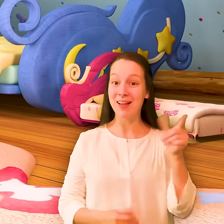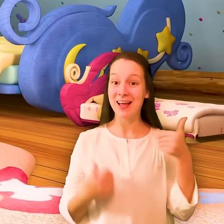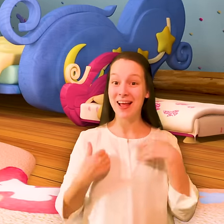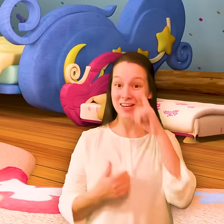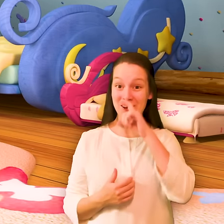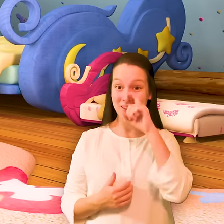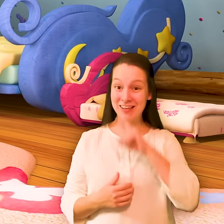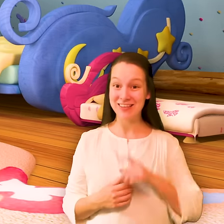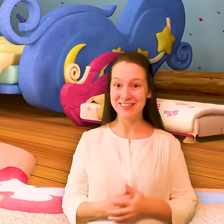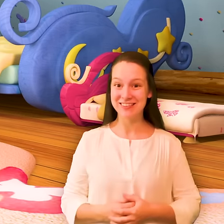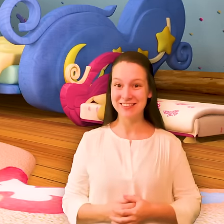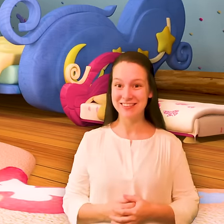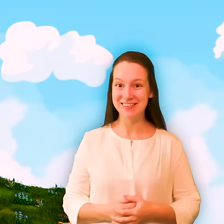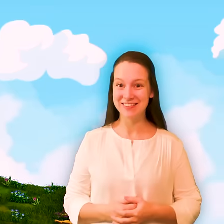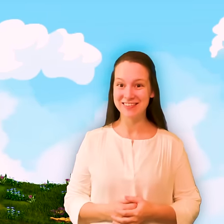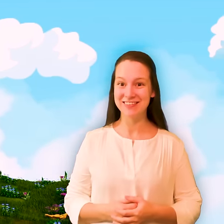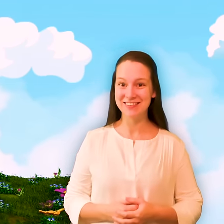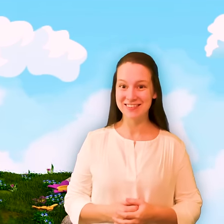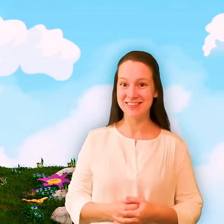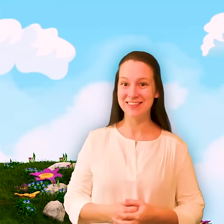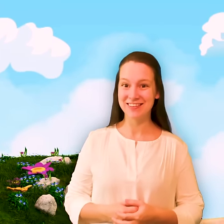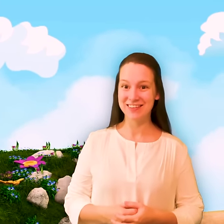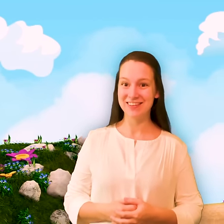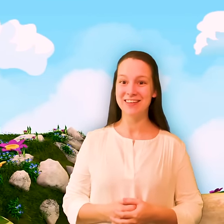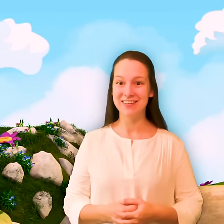miss polly had a dolly